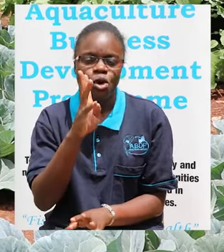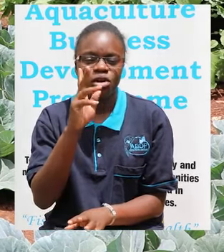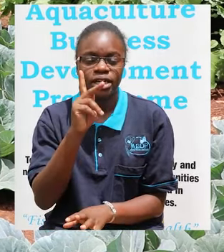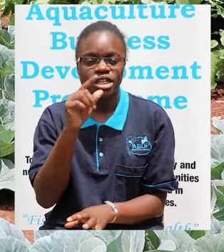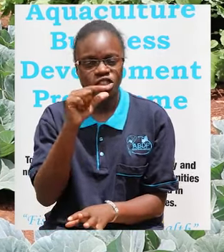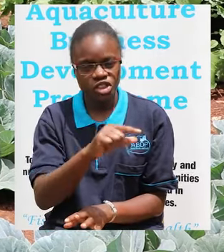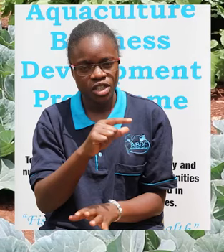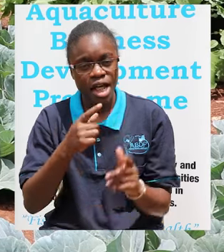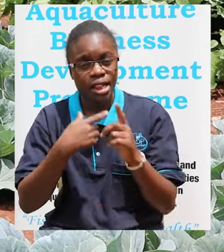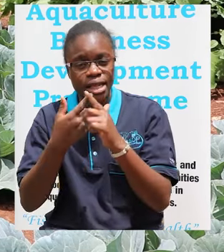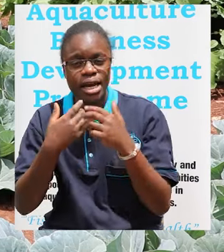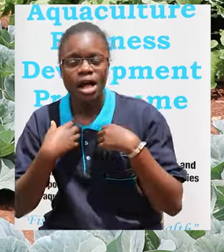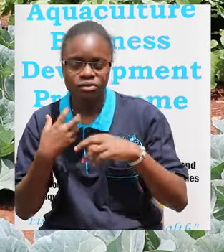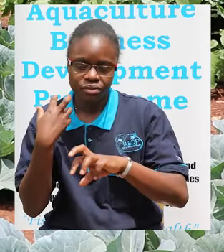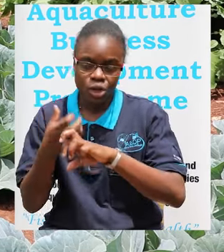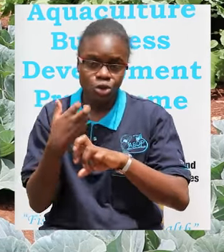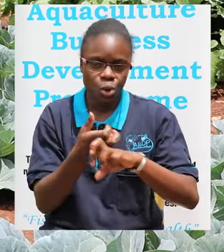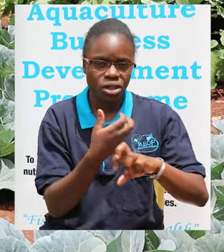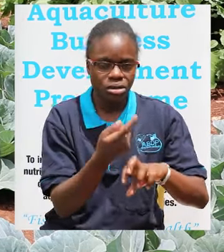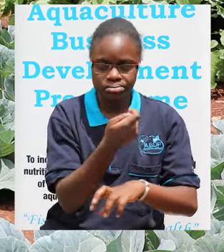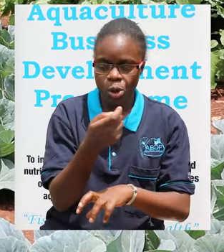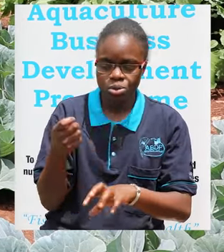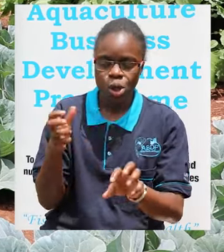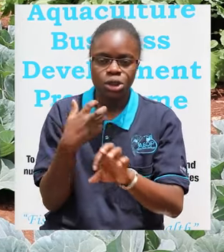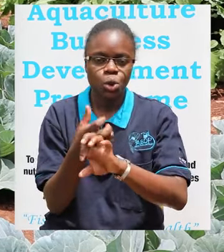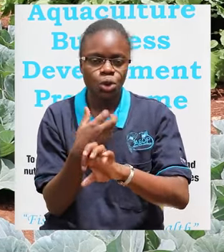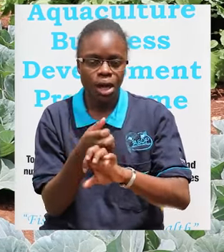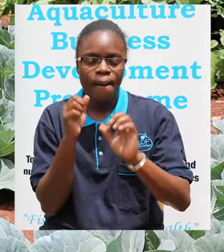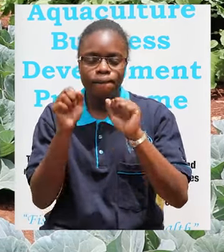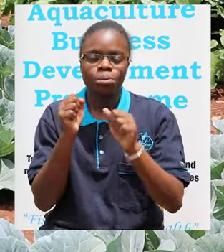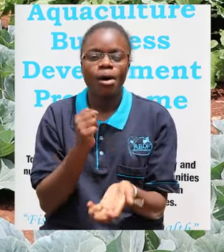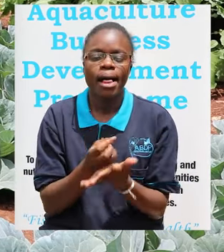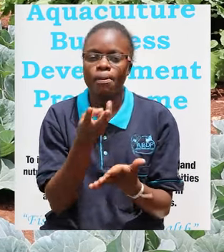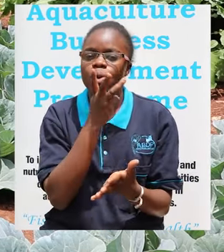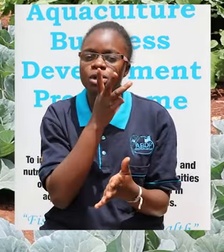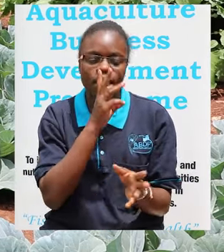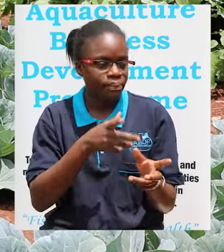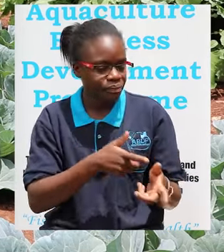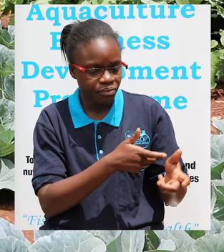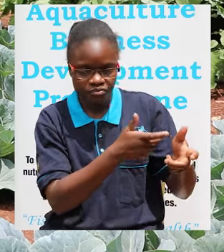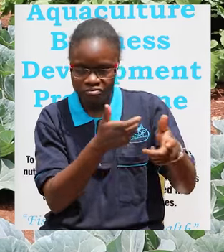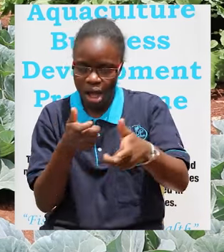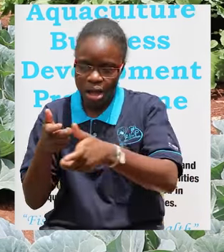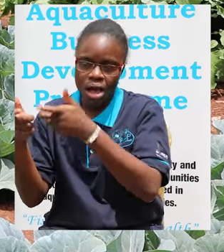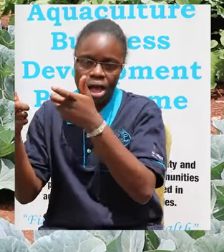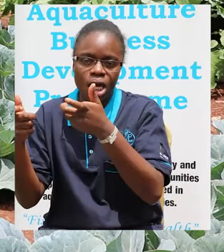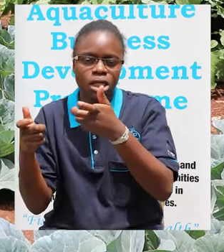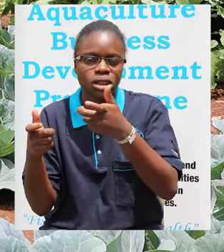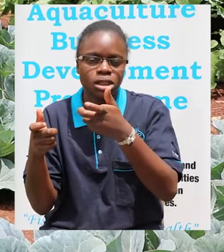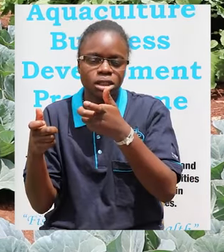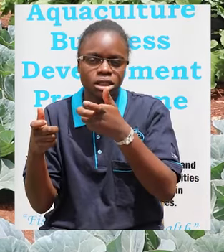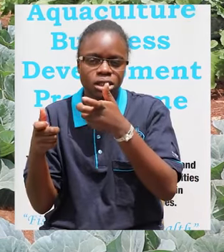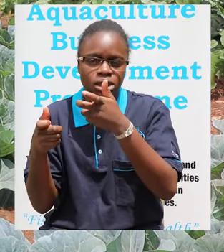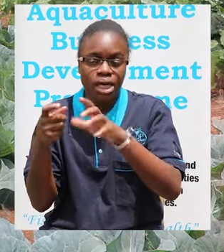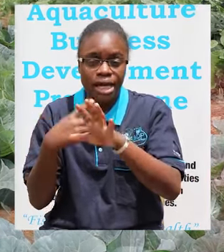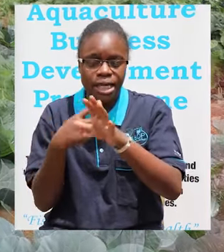Then you put the marrow inside. It will create for us the channel for watering. So immediately you put the marrow inside, and then you'll be moving it